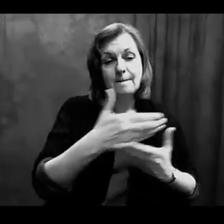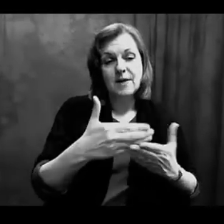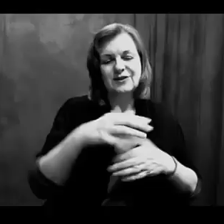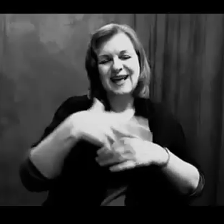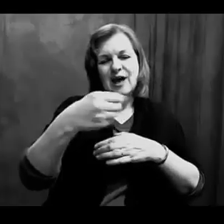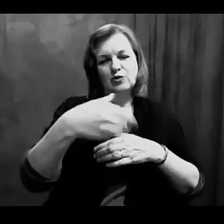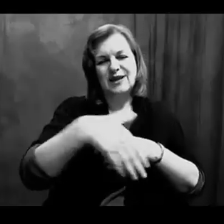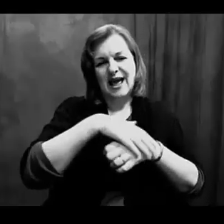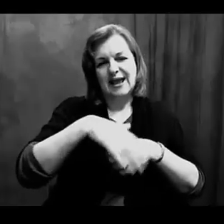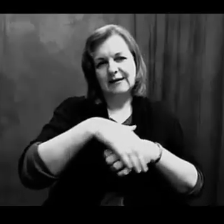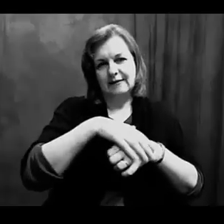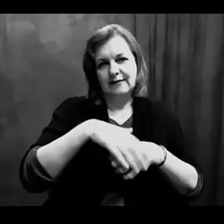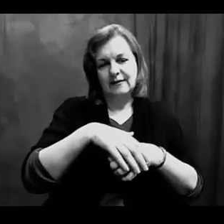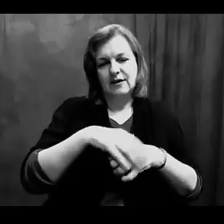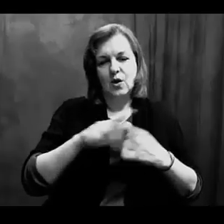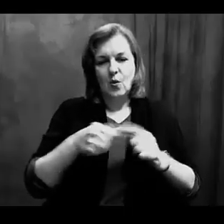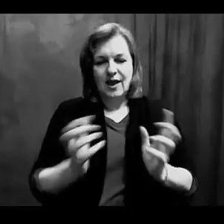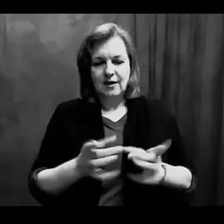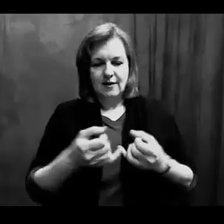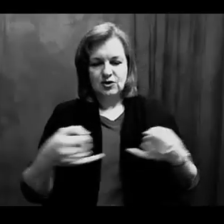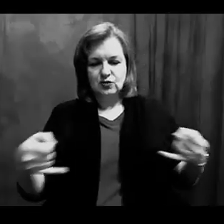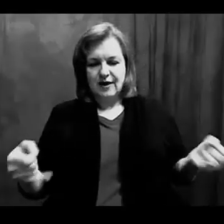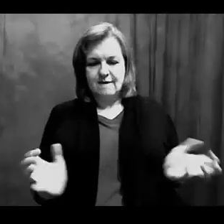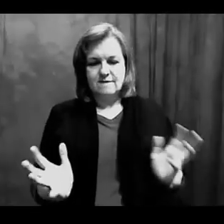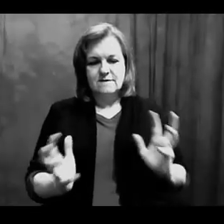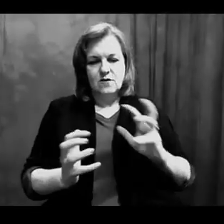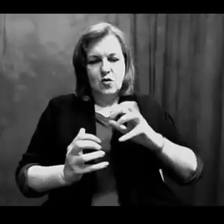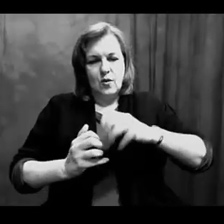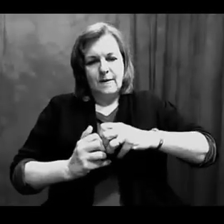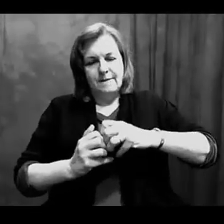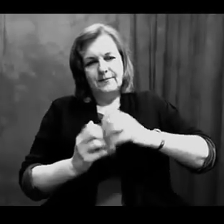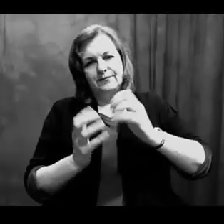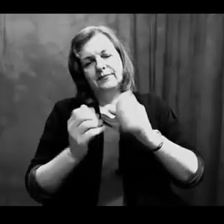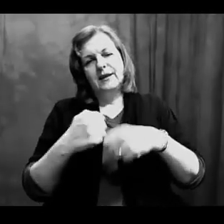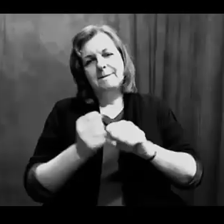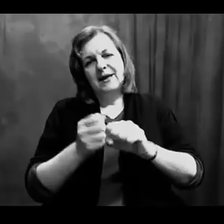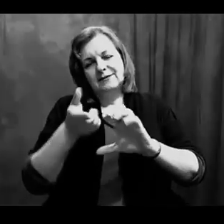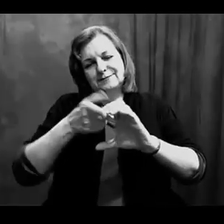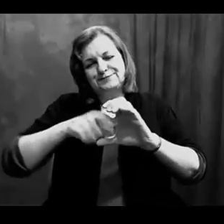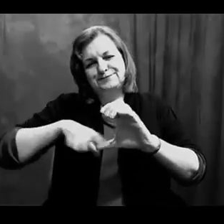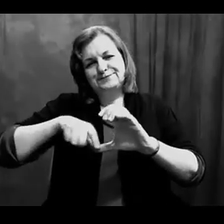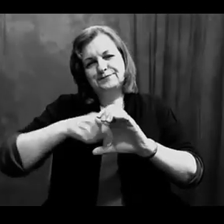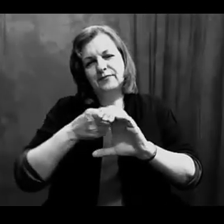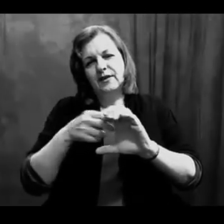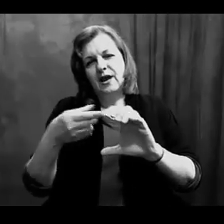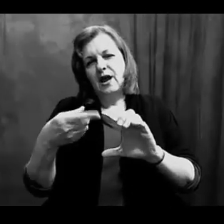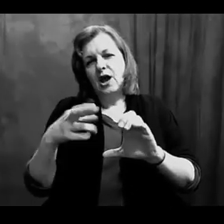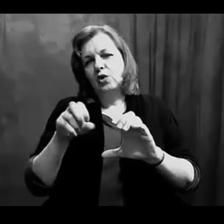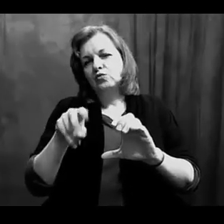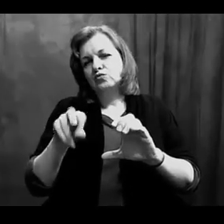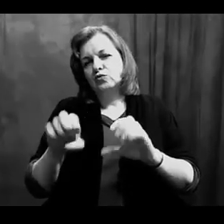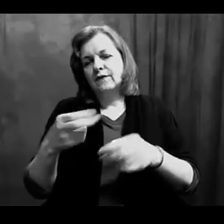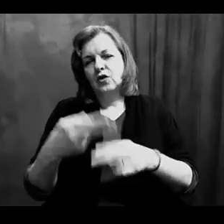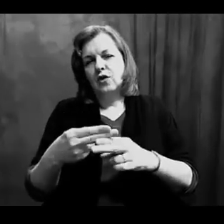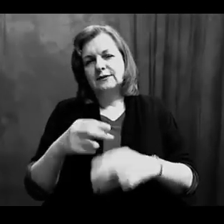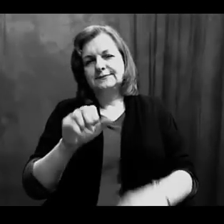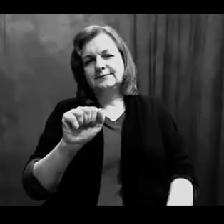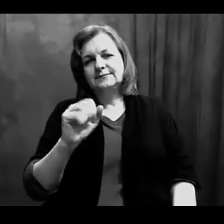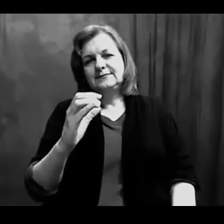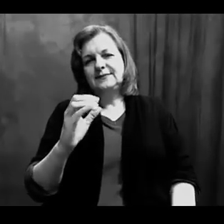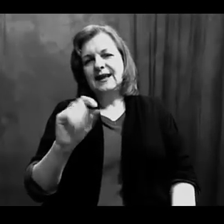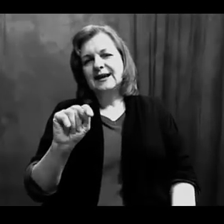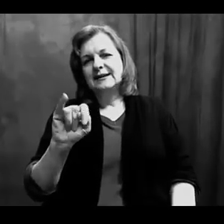the hydrophilics are on the outside. And when it folds, it's going to form this groove or something known as an active